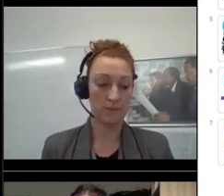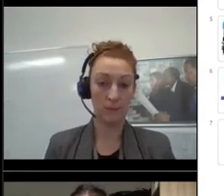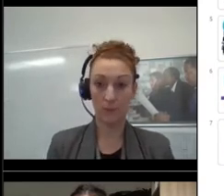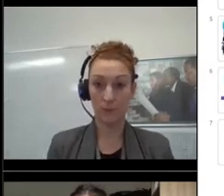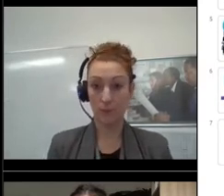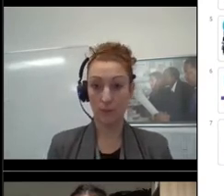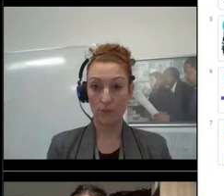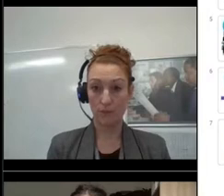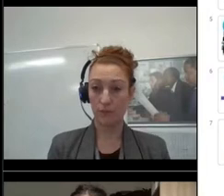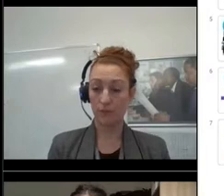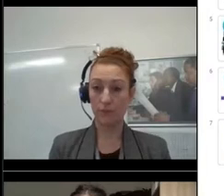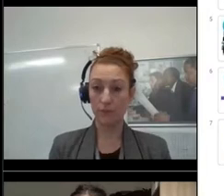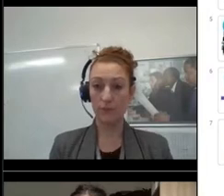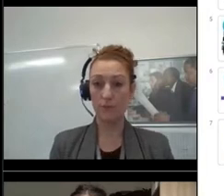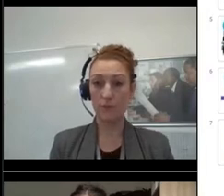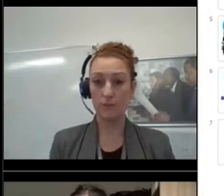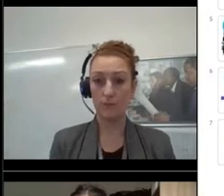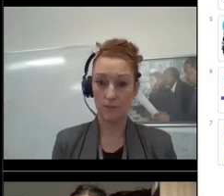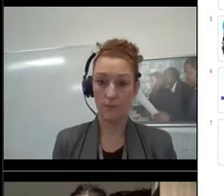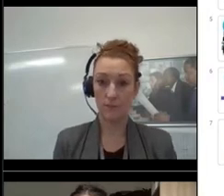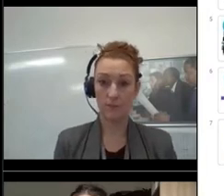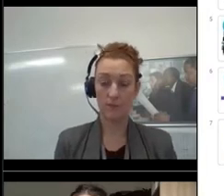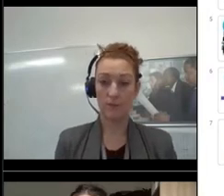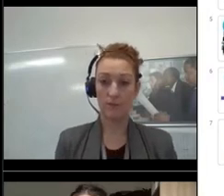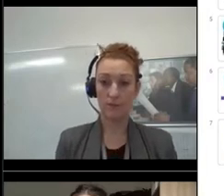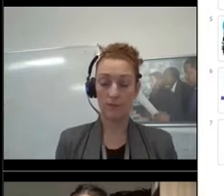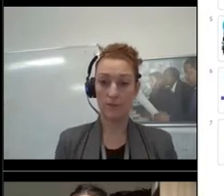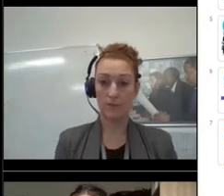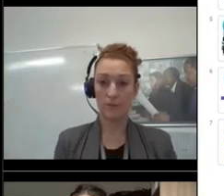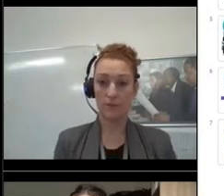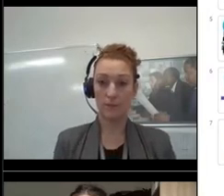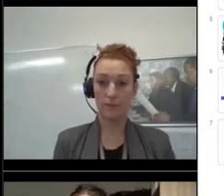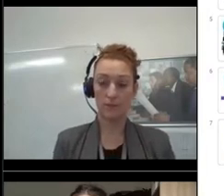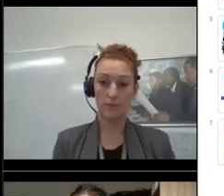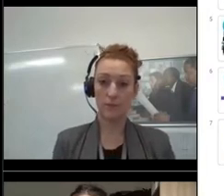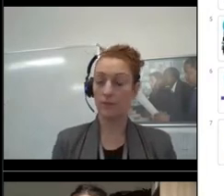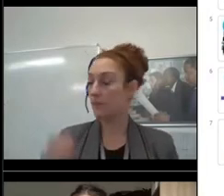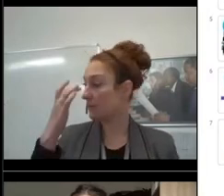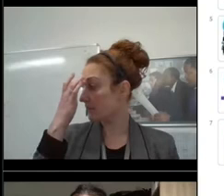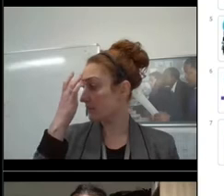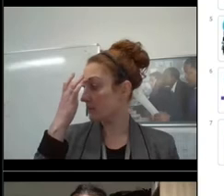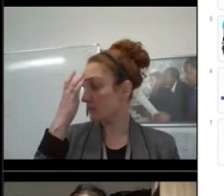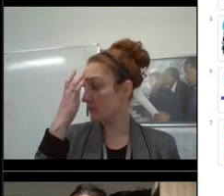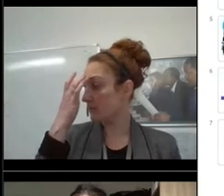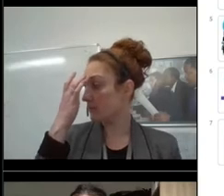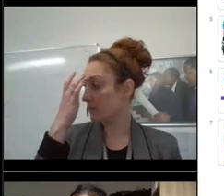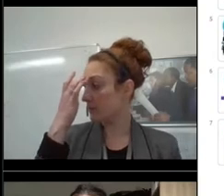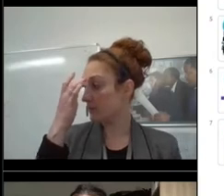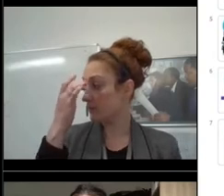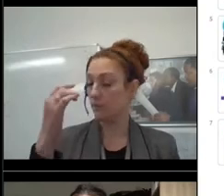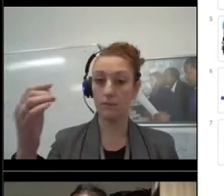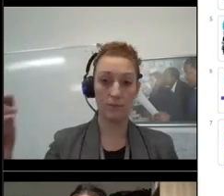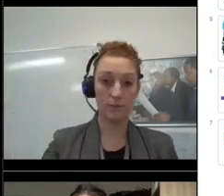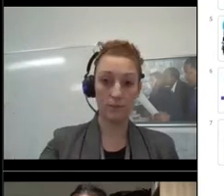find themselves in custody have been excluded at some point. The implications for governors here, particularly in